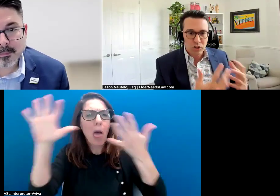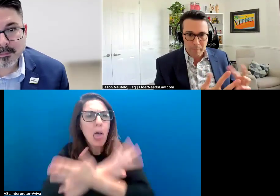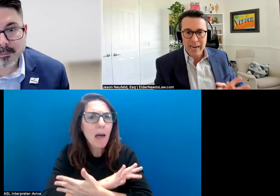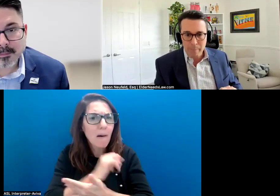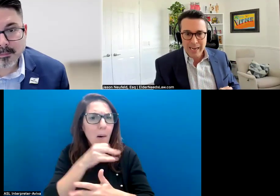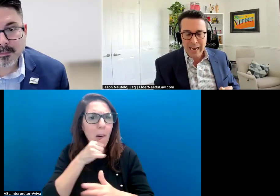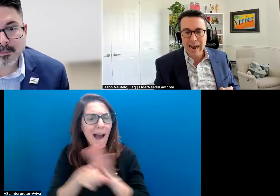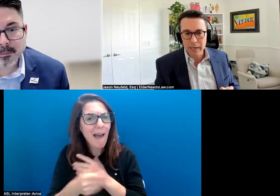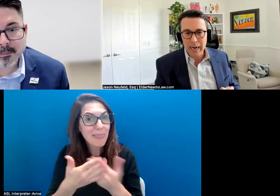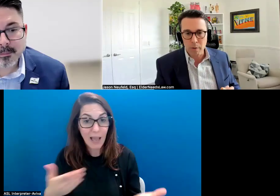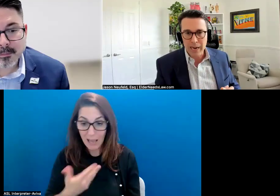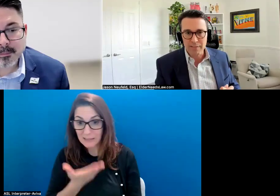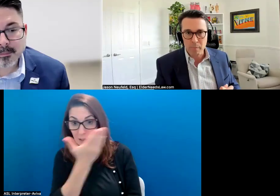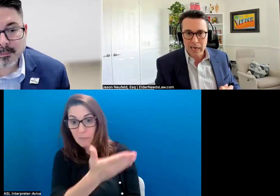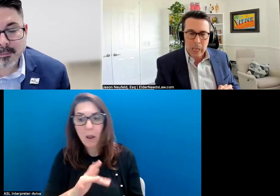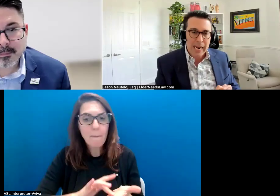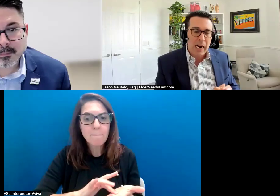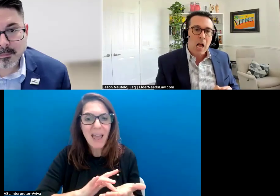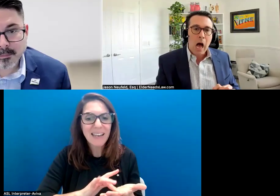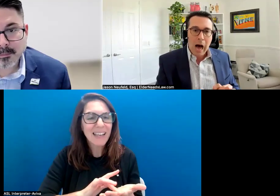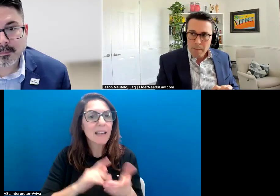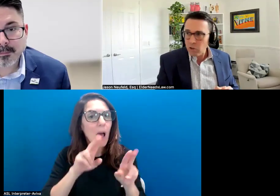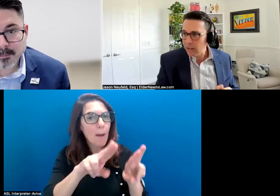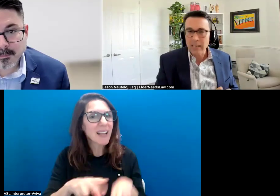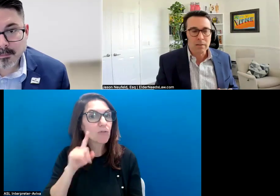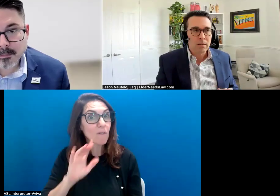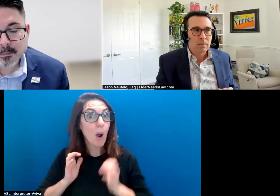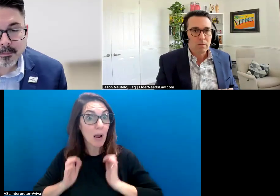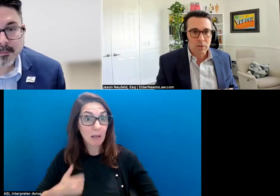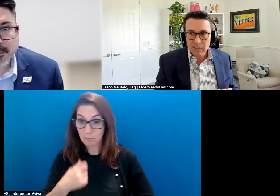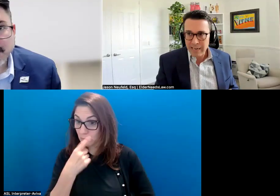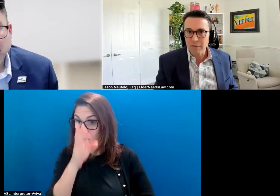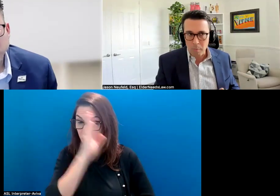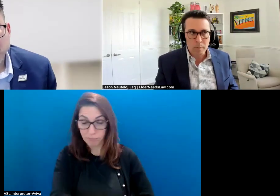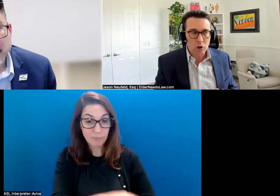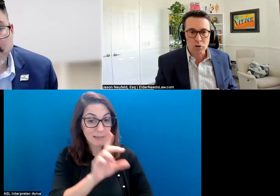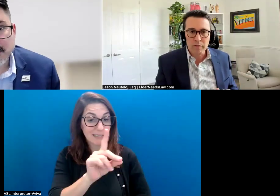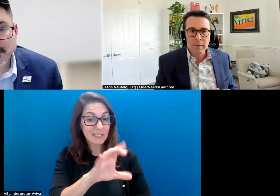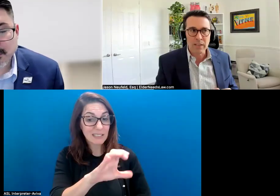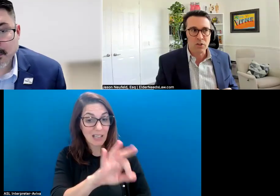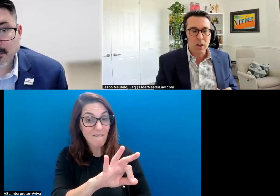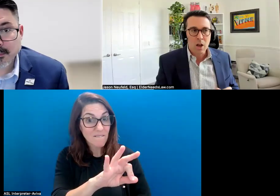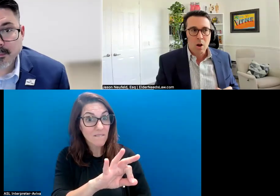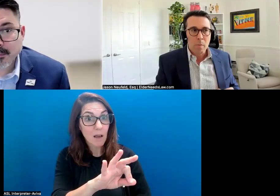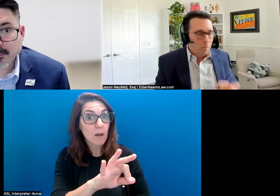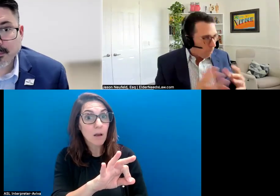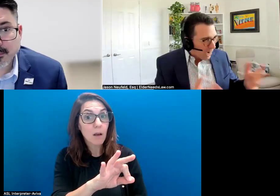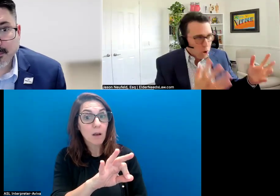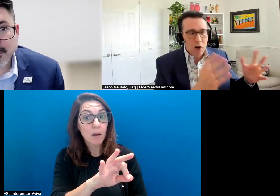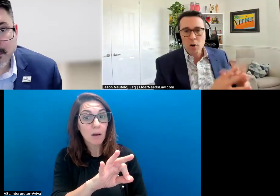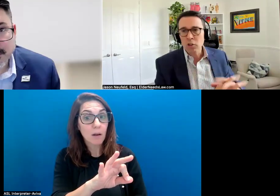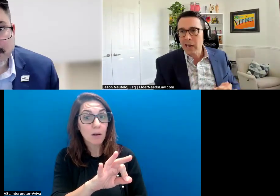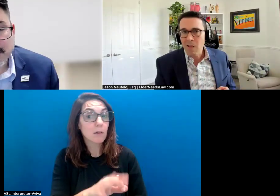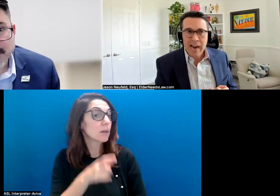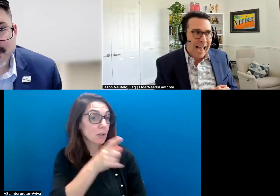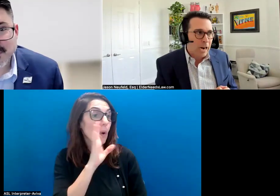I'm submitting a Medicaid application on behalf of my client, I'm telling DCF, the Department of Children and Families, you're